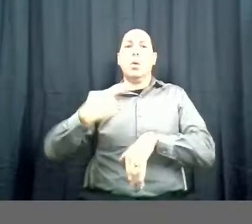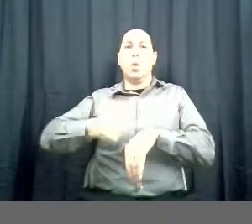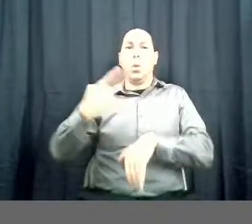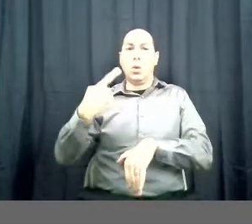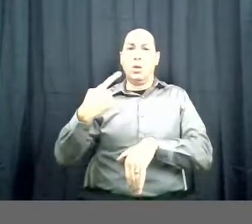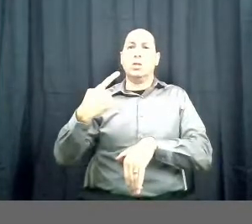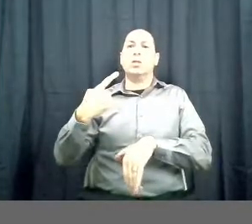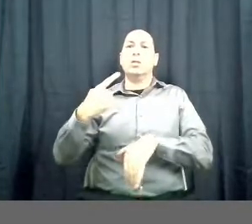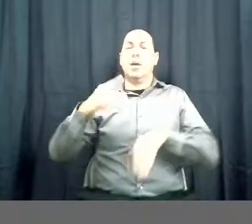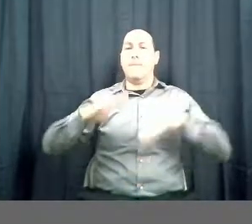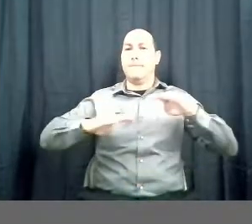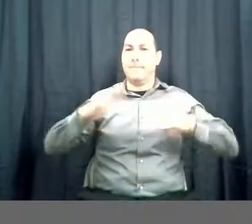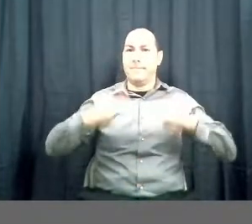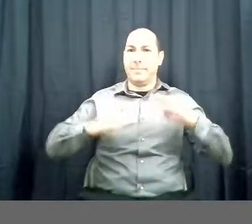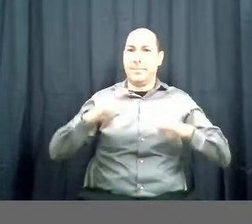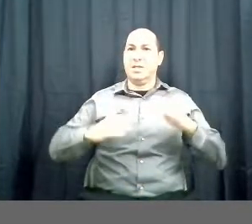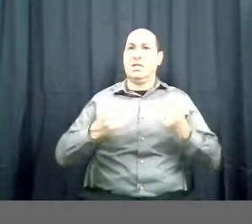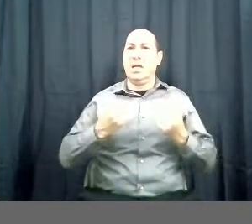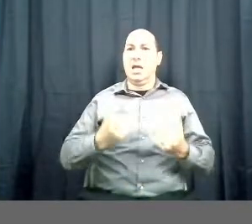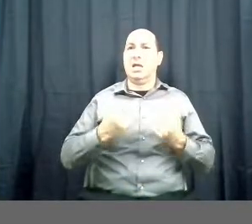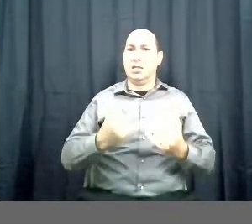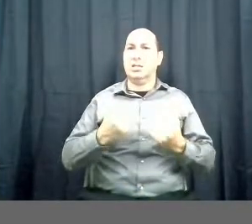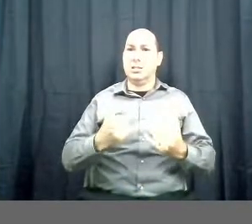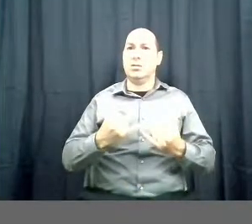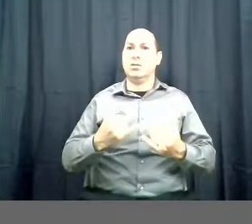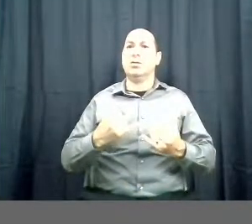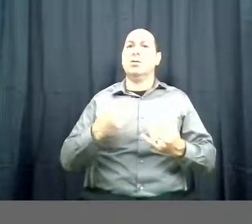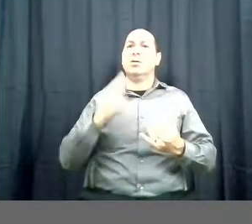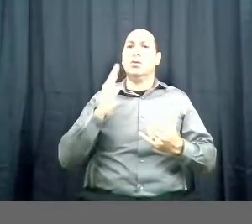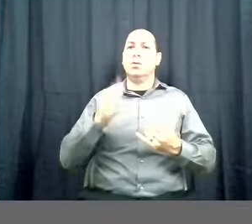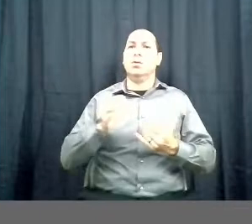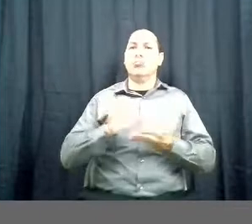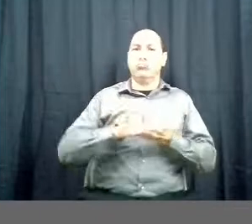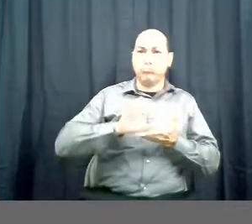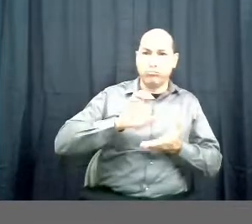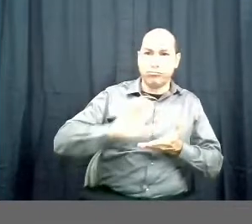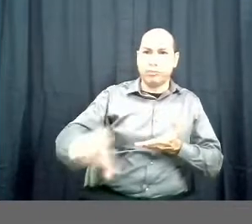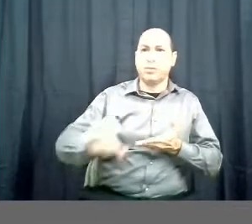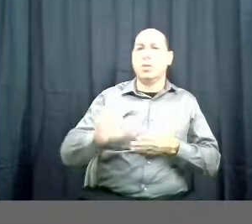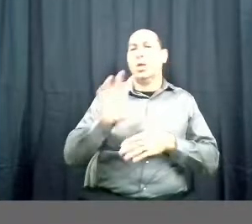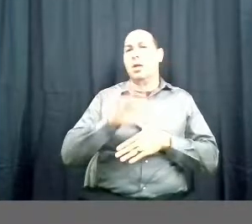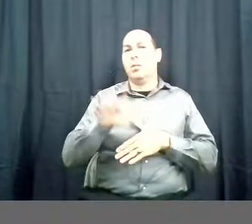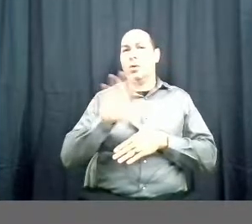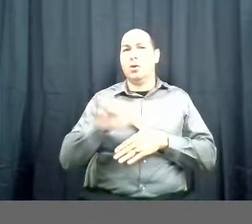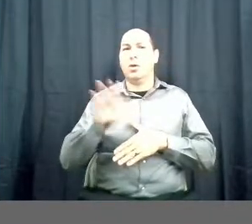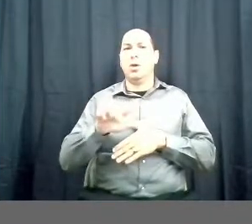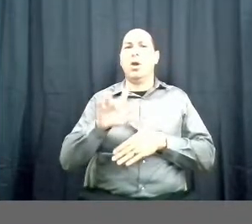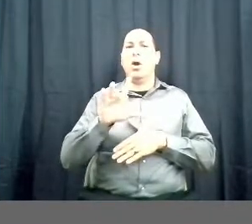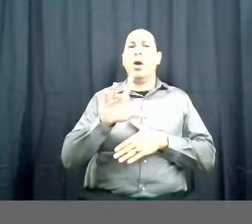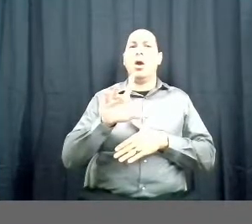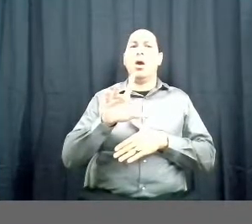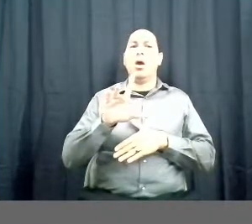balance. Currently, PRASA has in their current expense fund approximately $186 million.